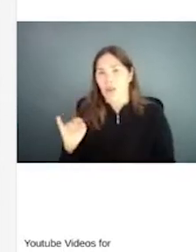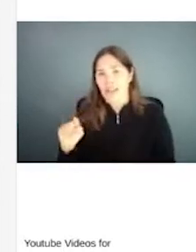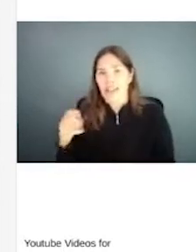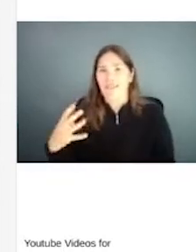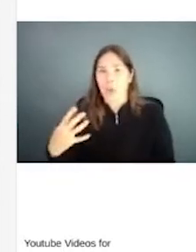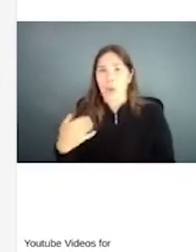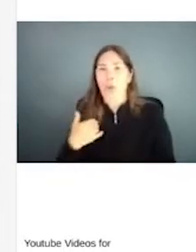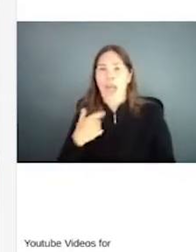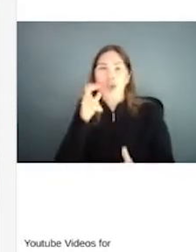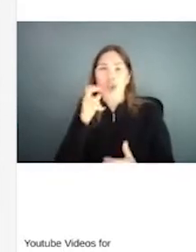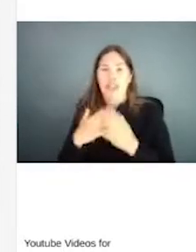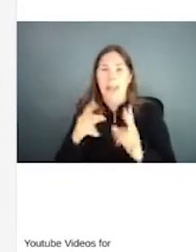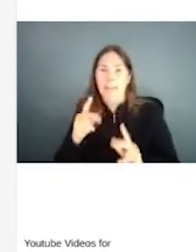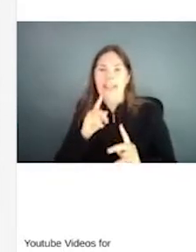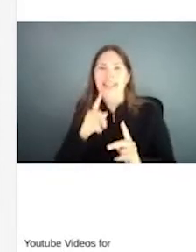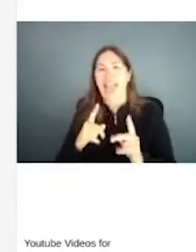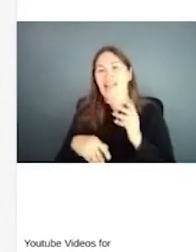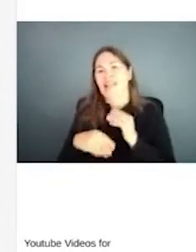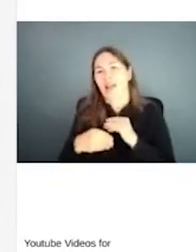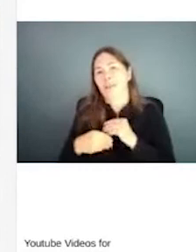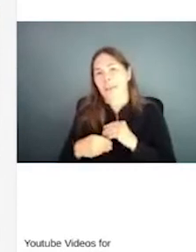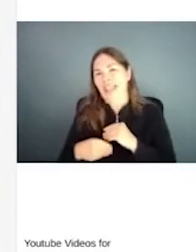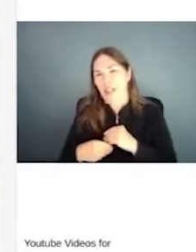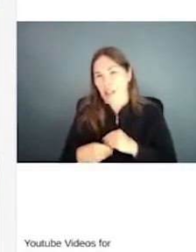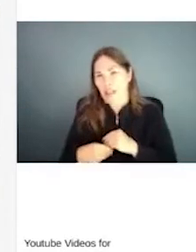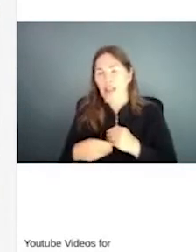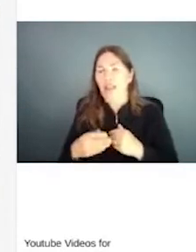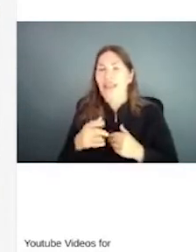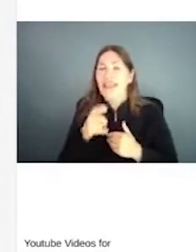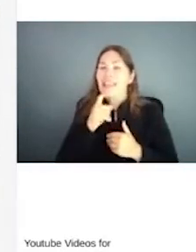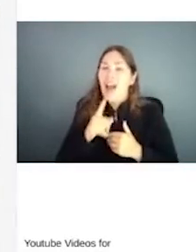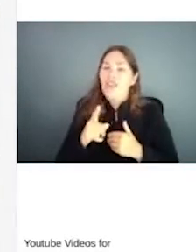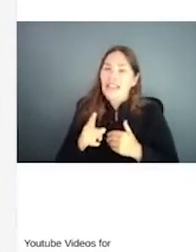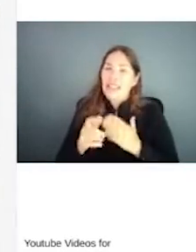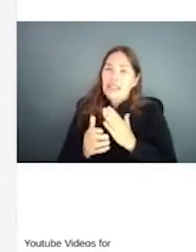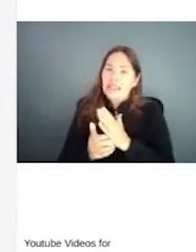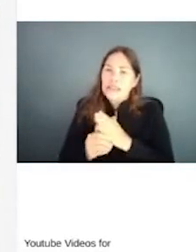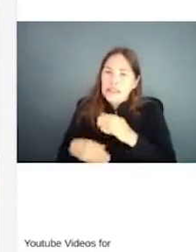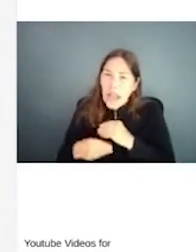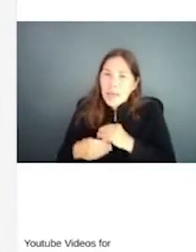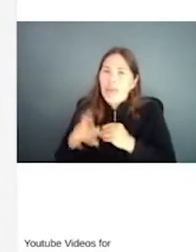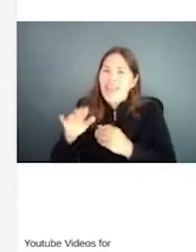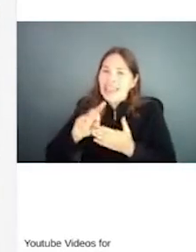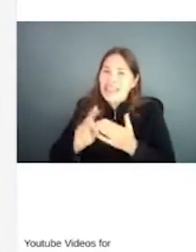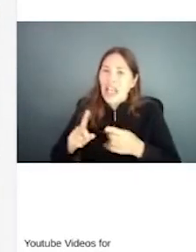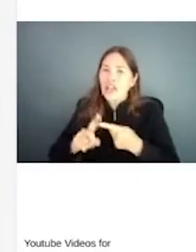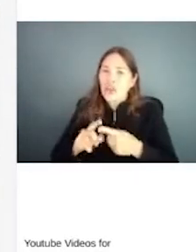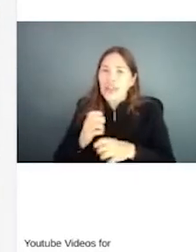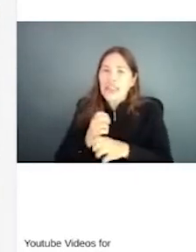some people describing this as supplemental. It's not necessarily supplemental. This is designed to give a